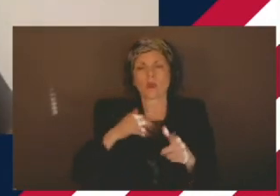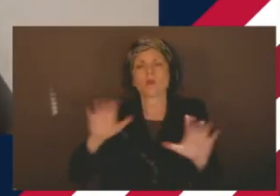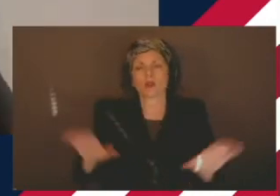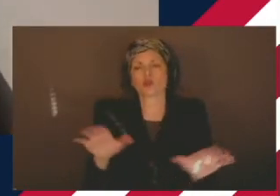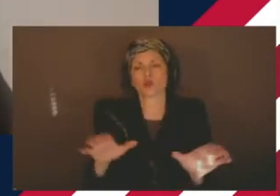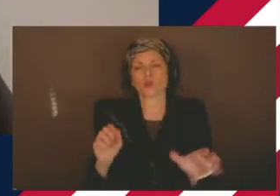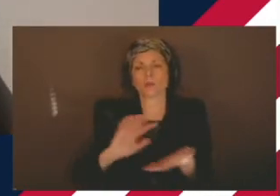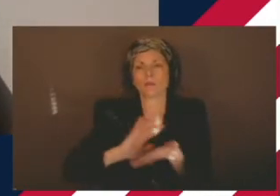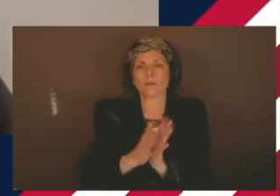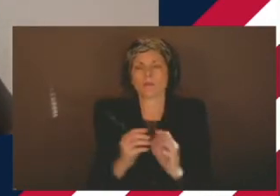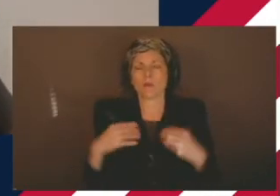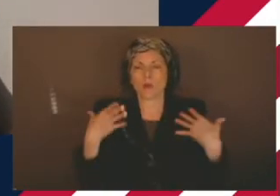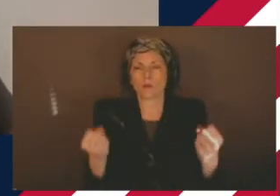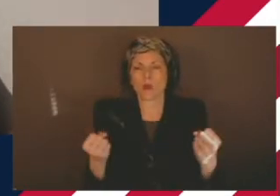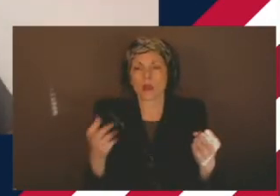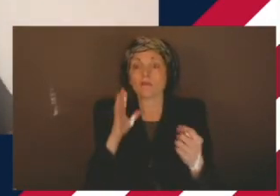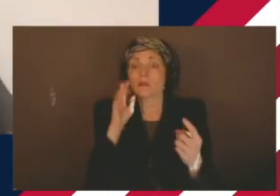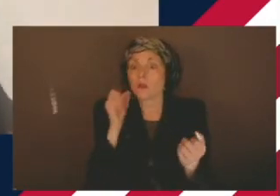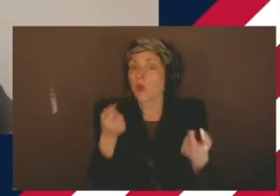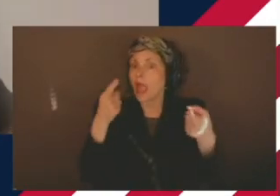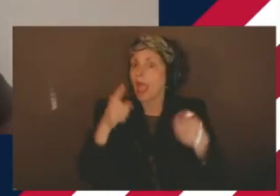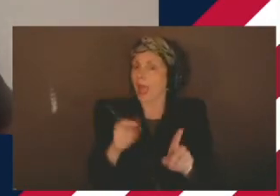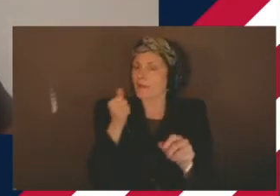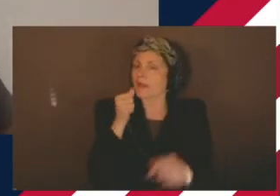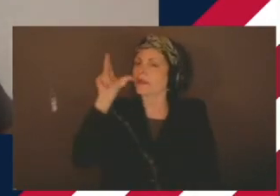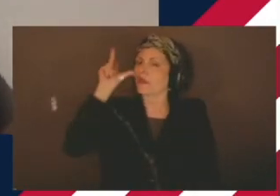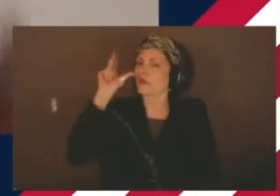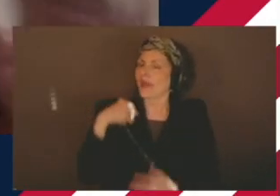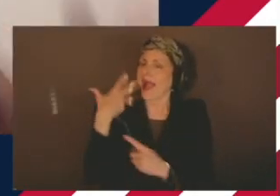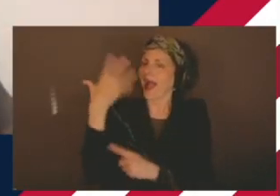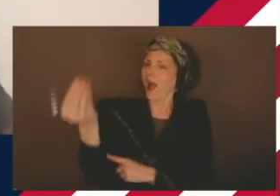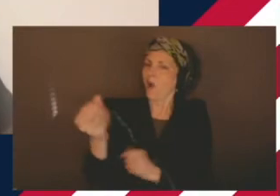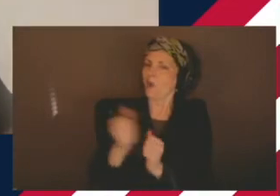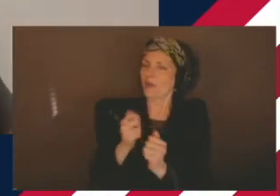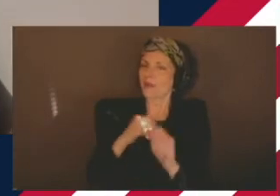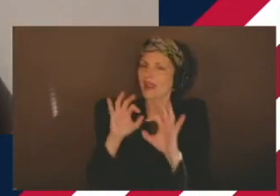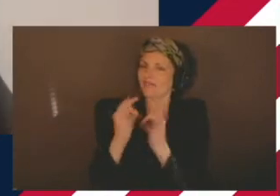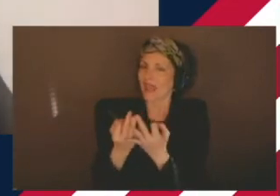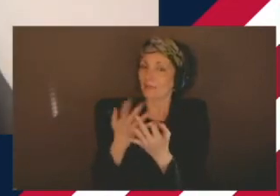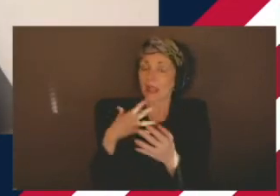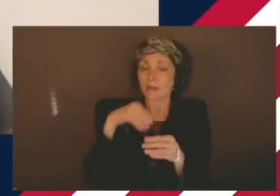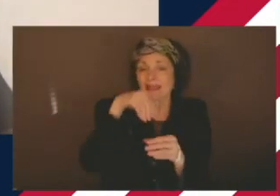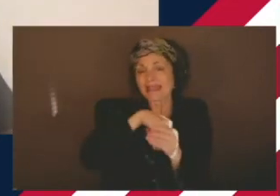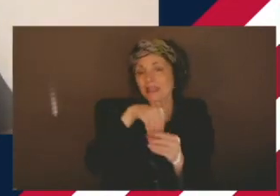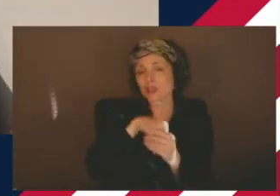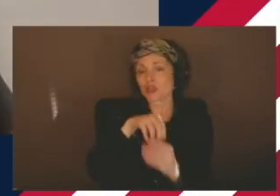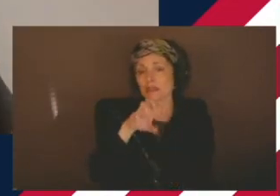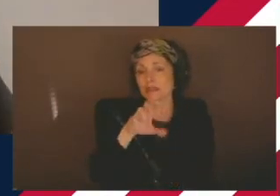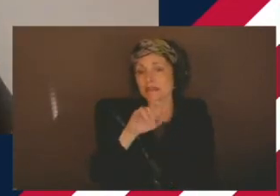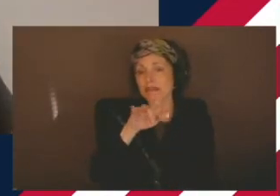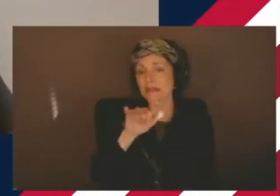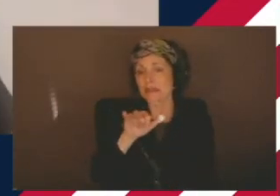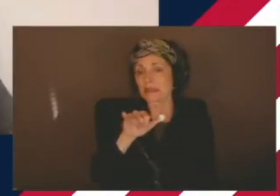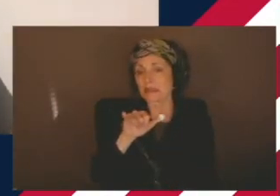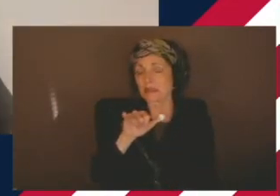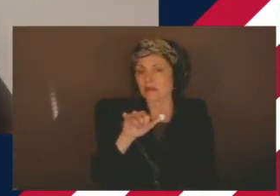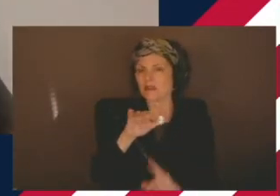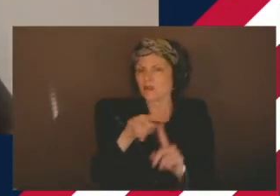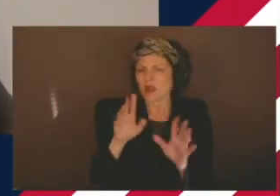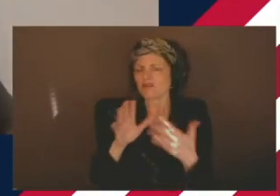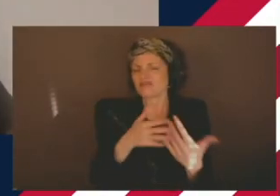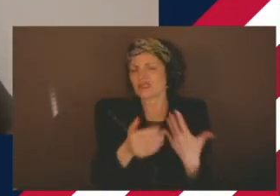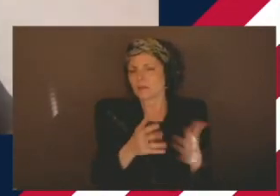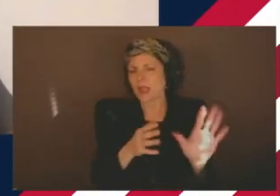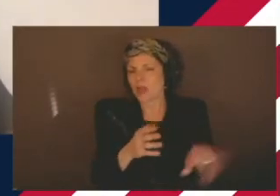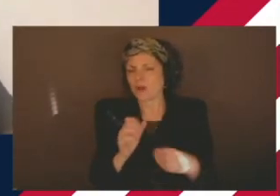out getting dinner with my family the other day, and I happen to be in an inner city environment, and not that it really matters, but one of the things I saw a man